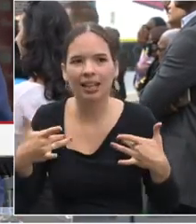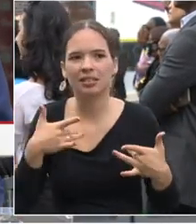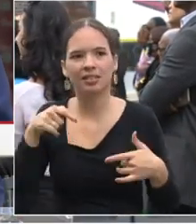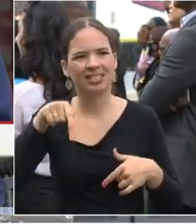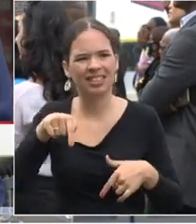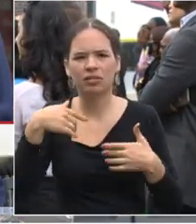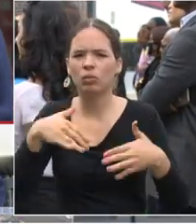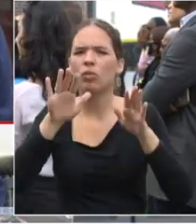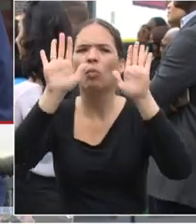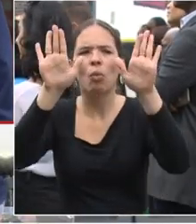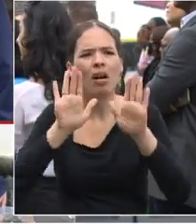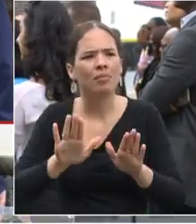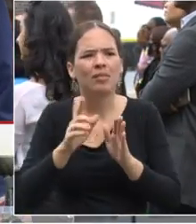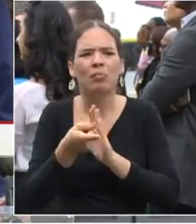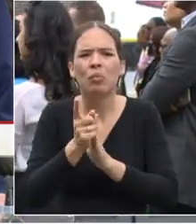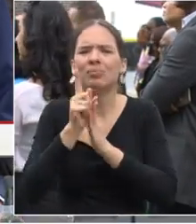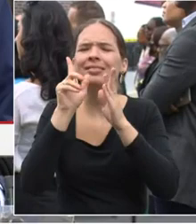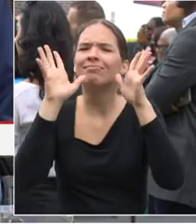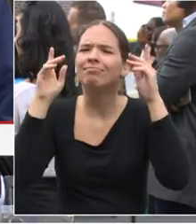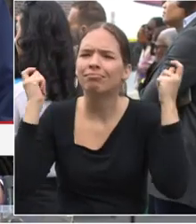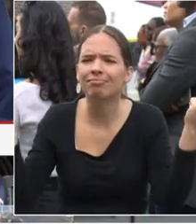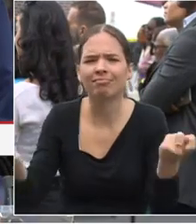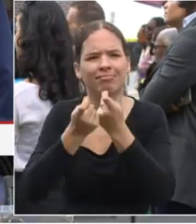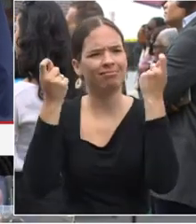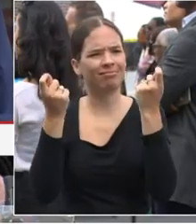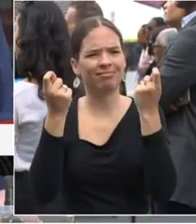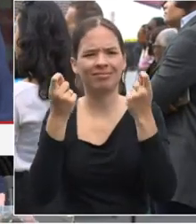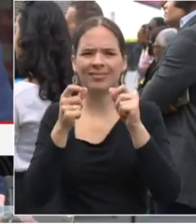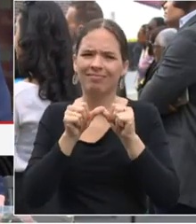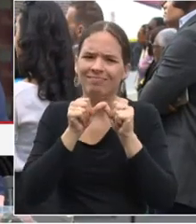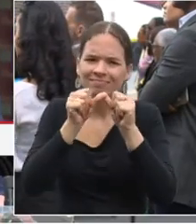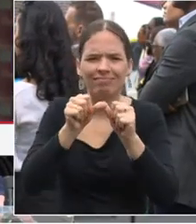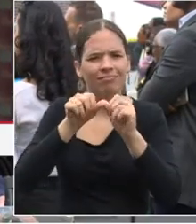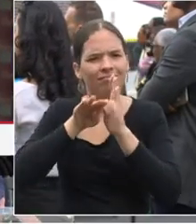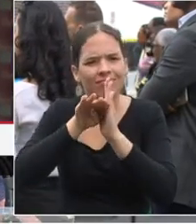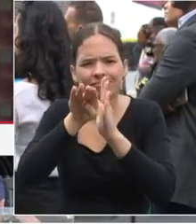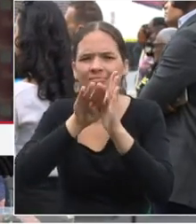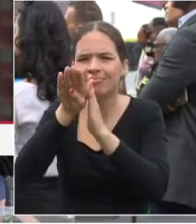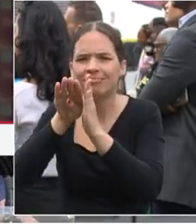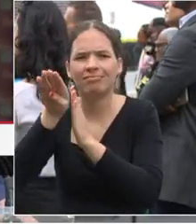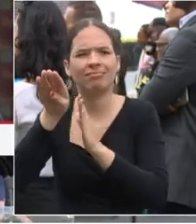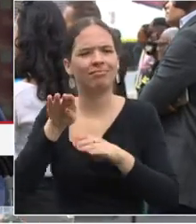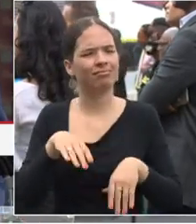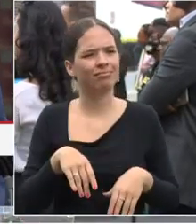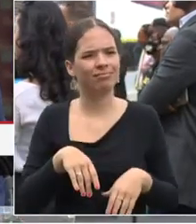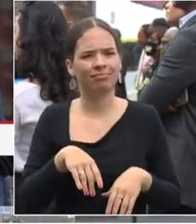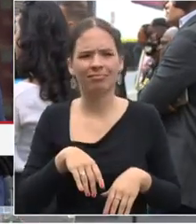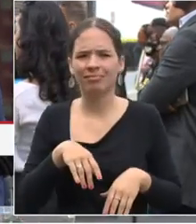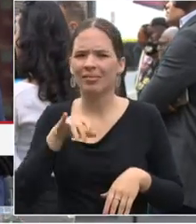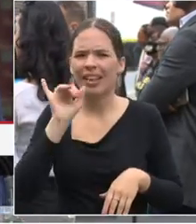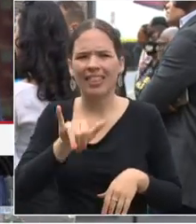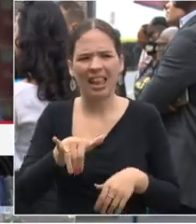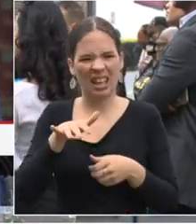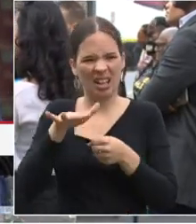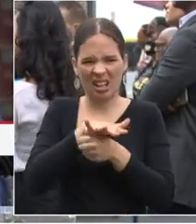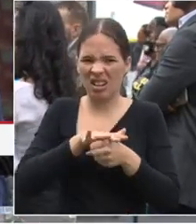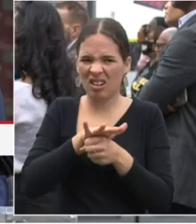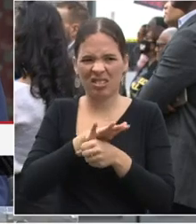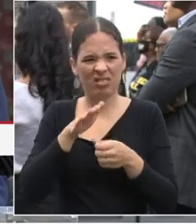moment to be able to celebrate the continuing development of full-service grocery stores